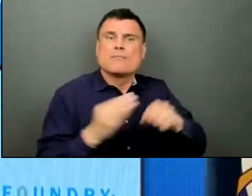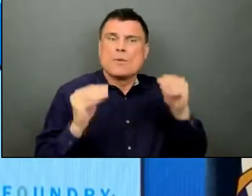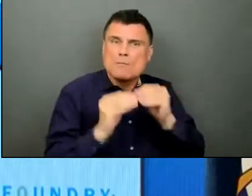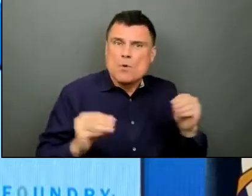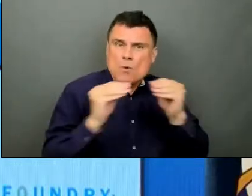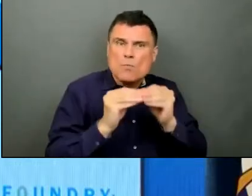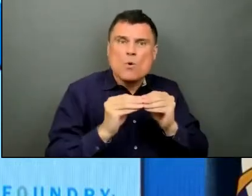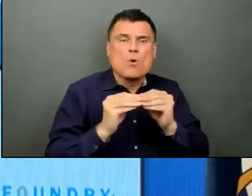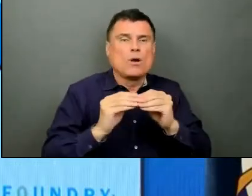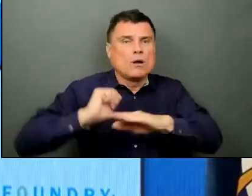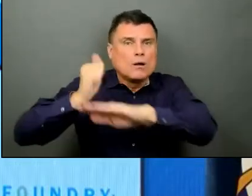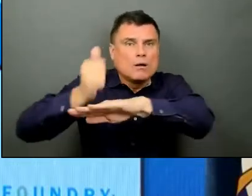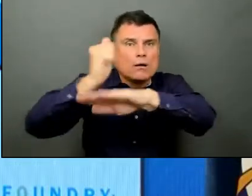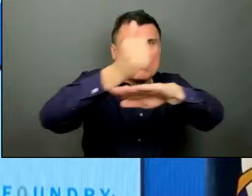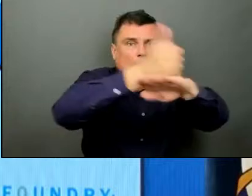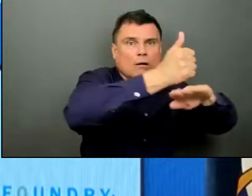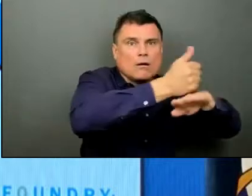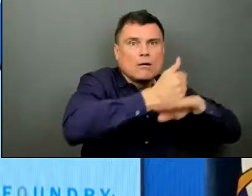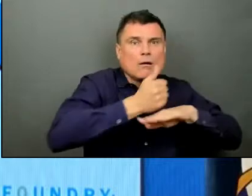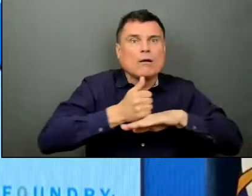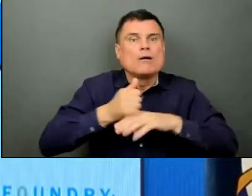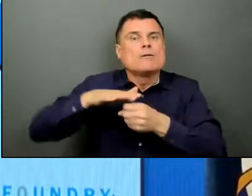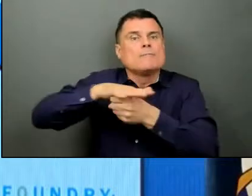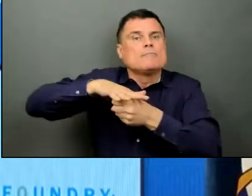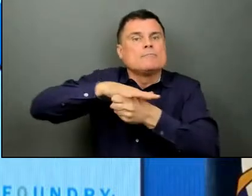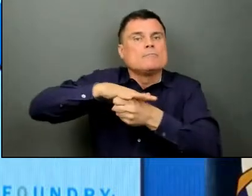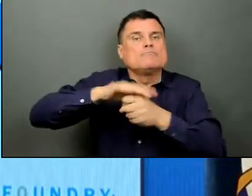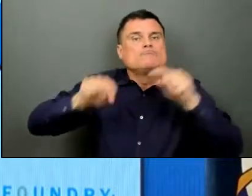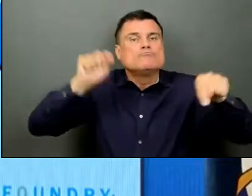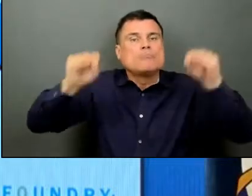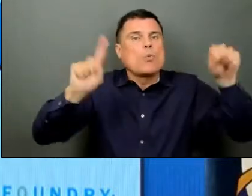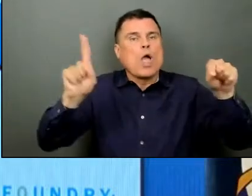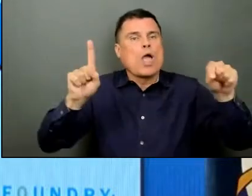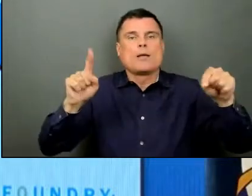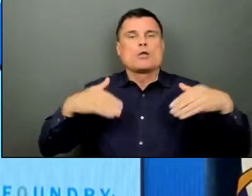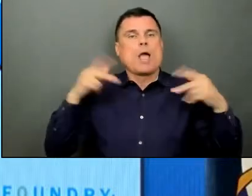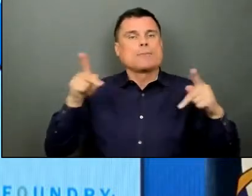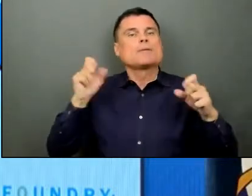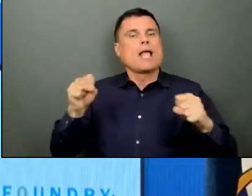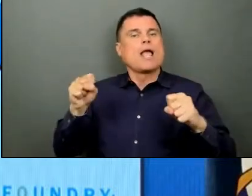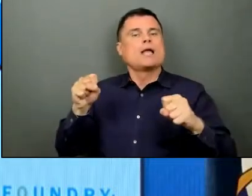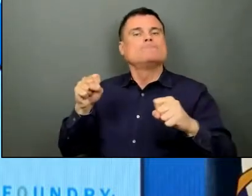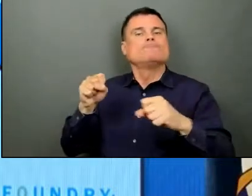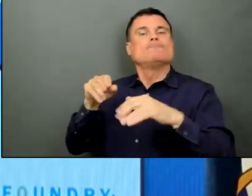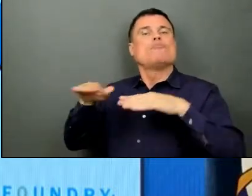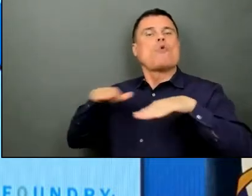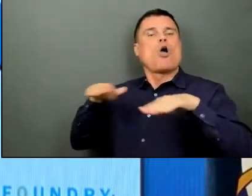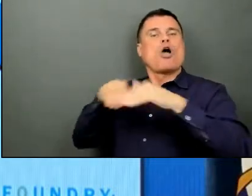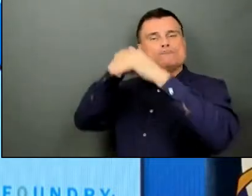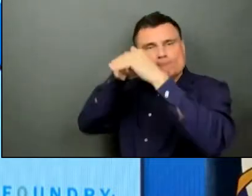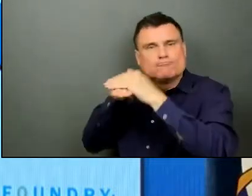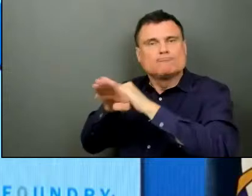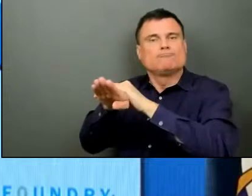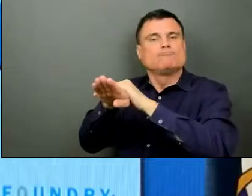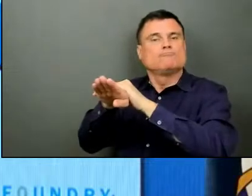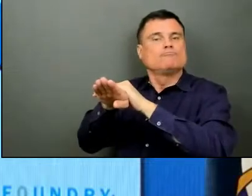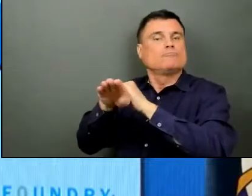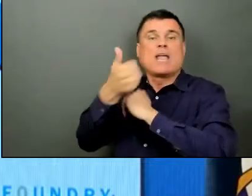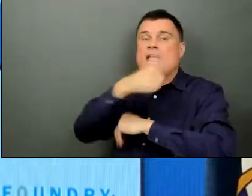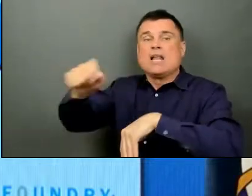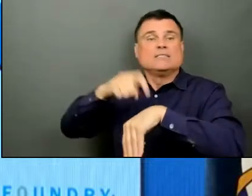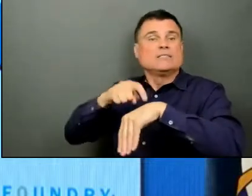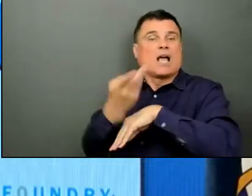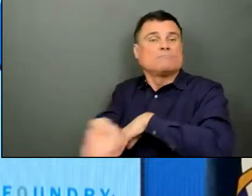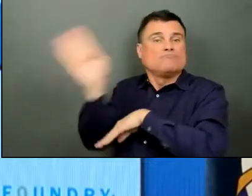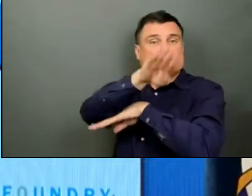much more for us to do, but we're continuing to build that system, and we'll continue to be informed by the families